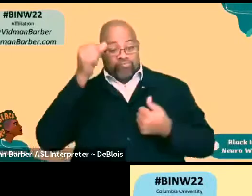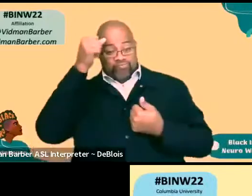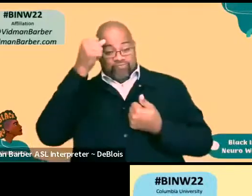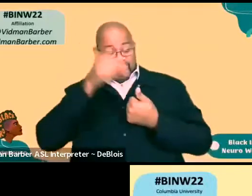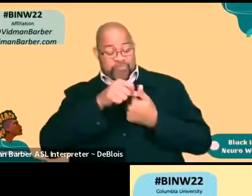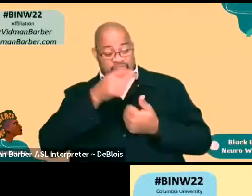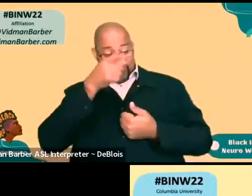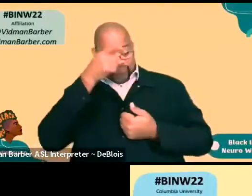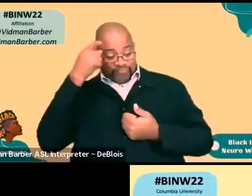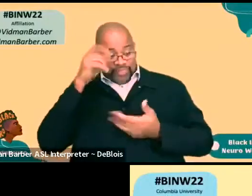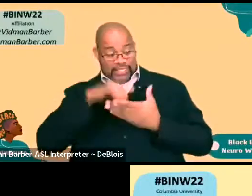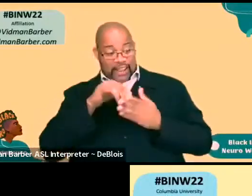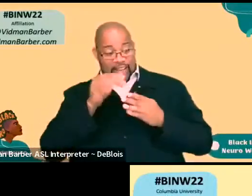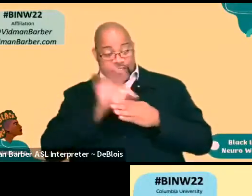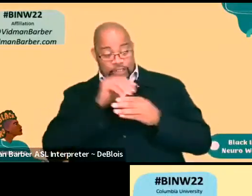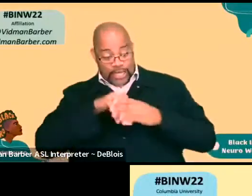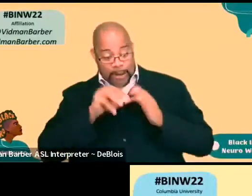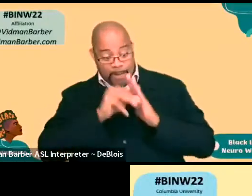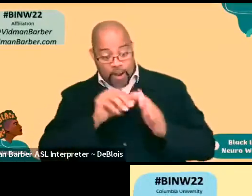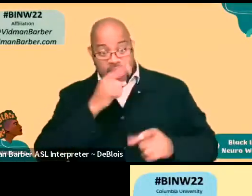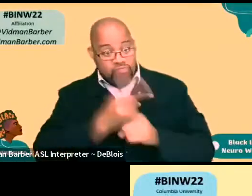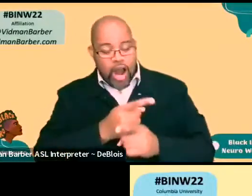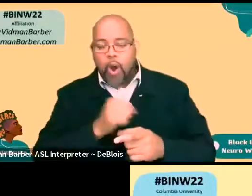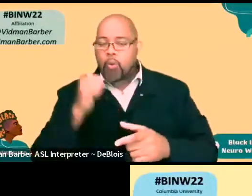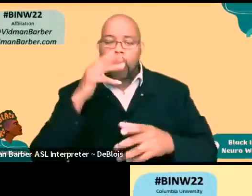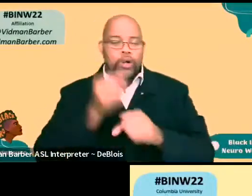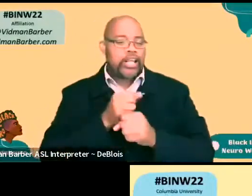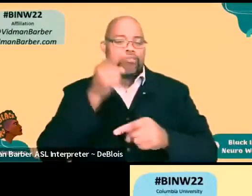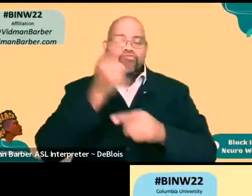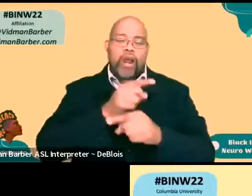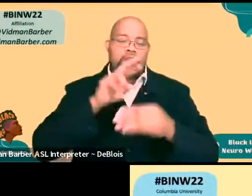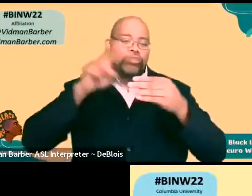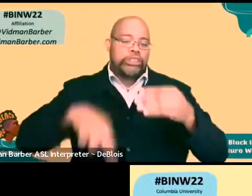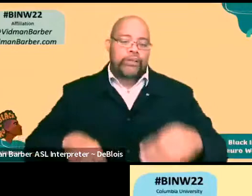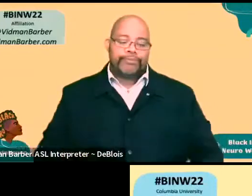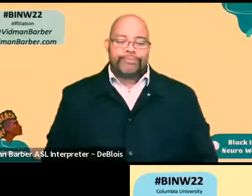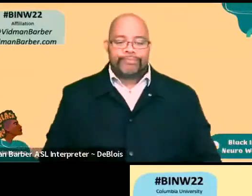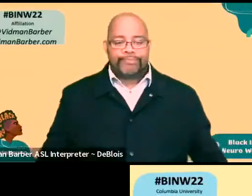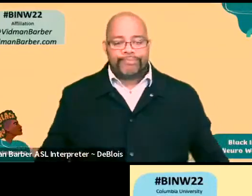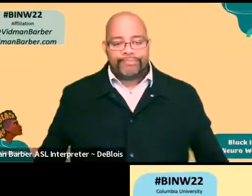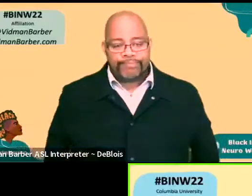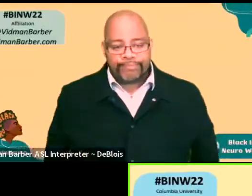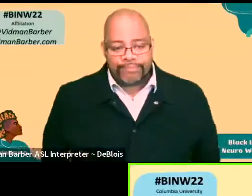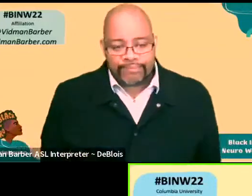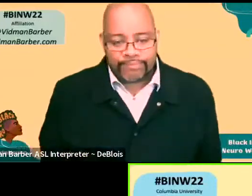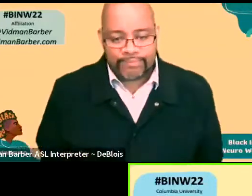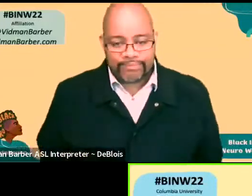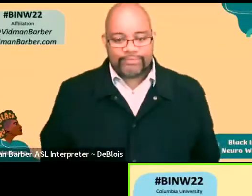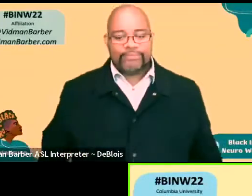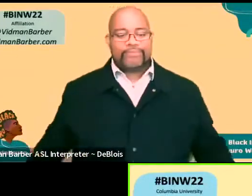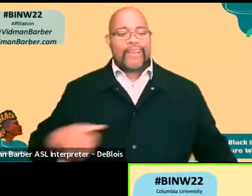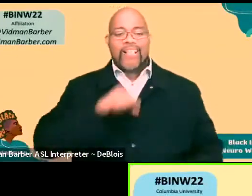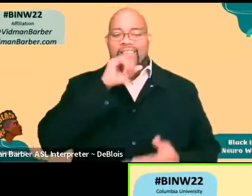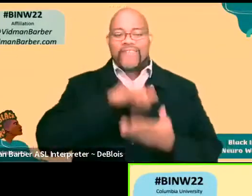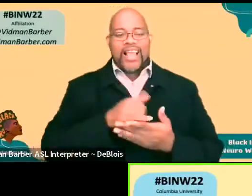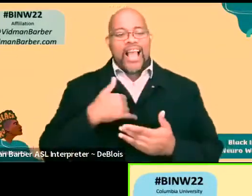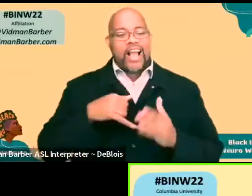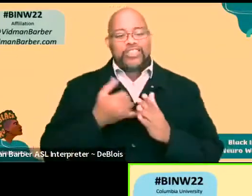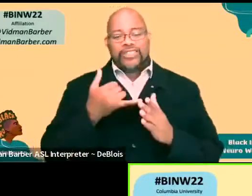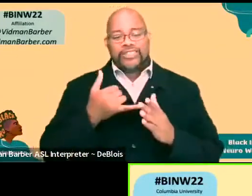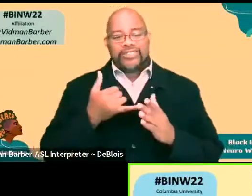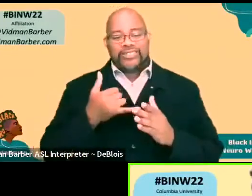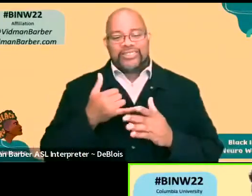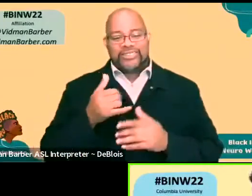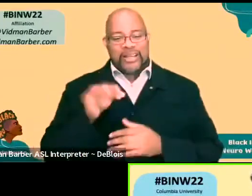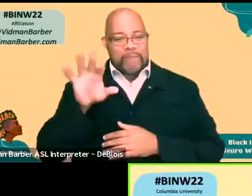features going into the model aren't right, then you're not going to get the right result. I love this. And just a plug in for